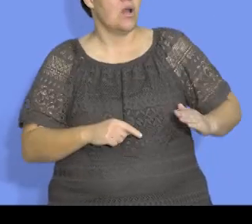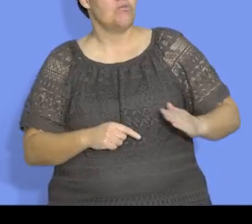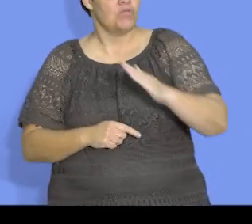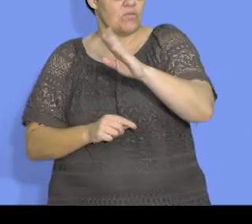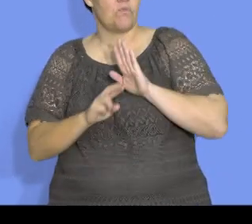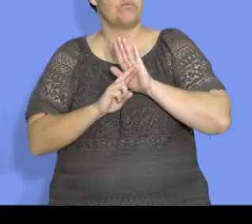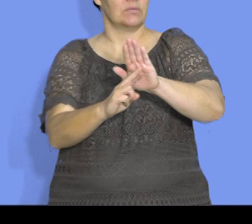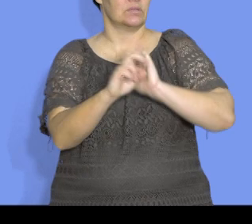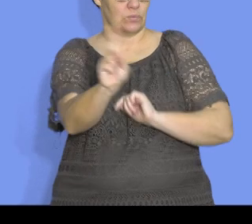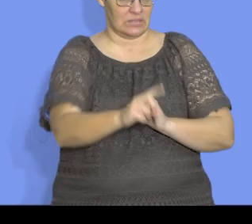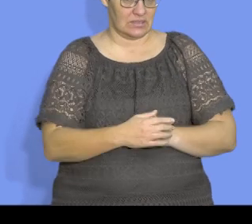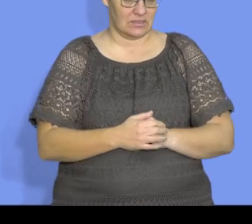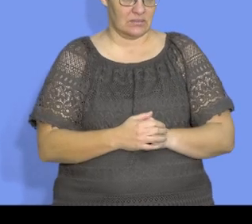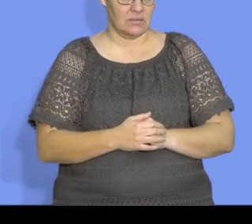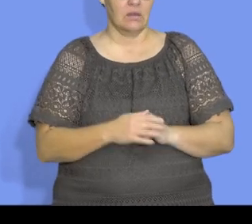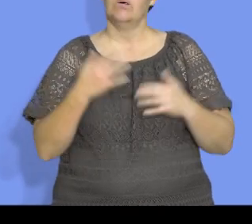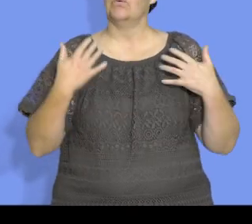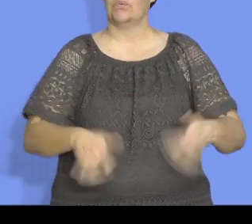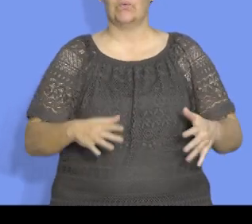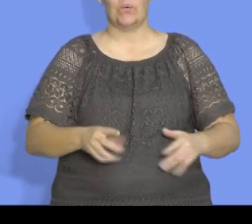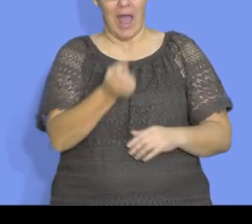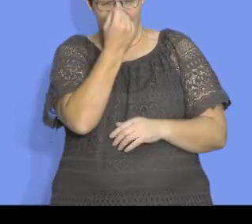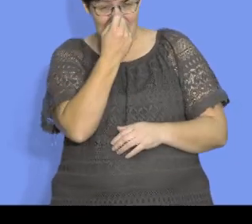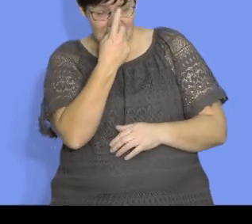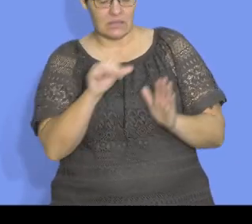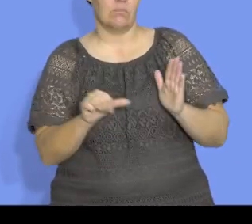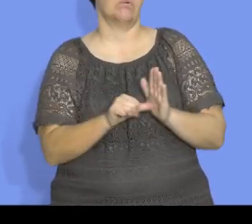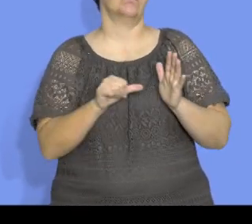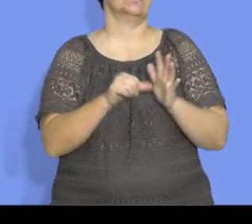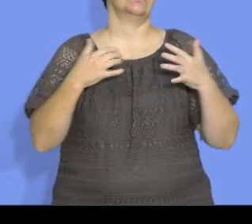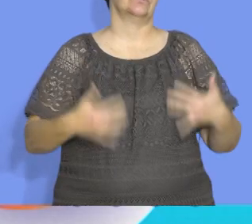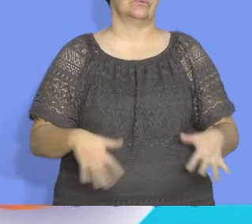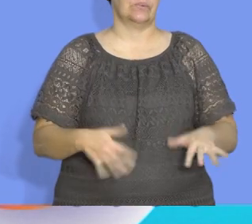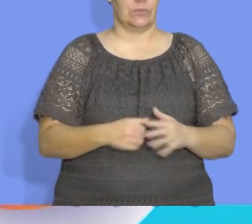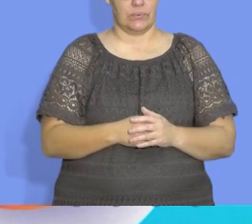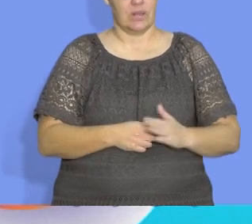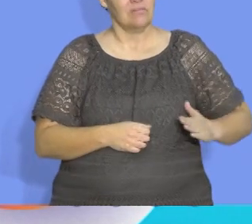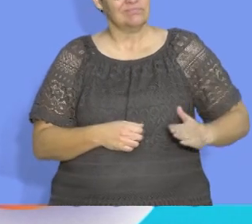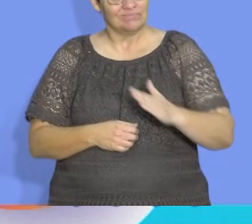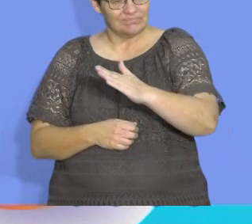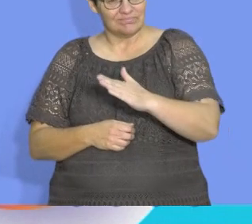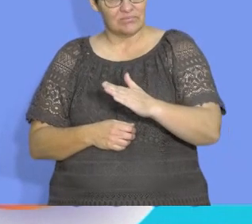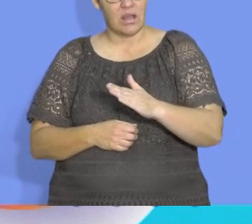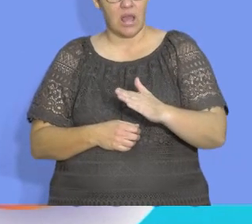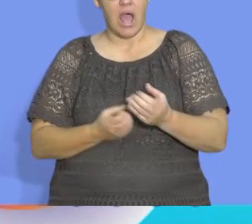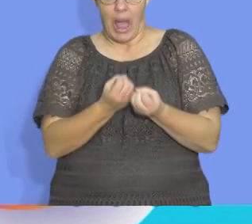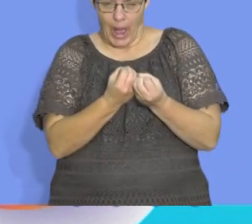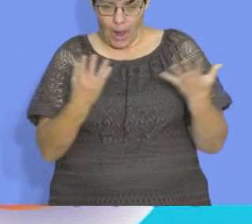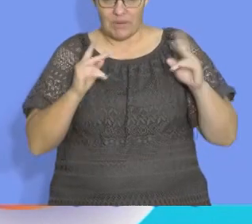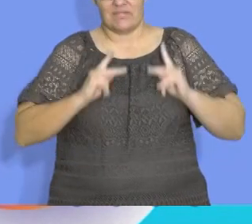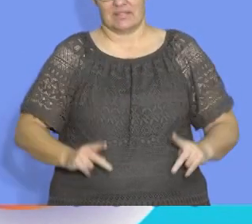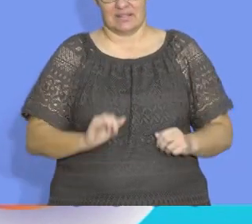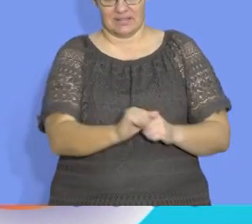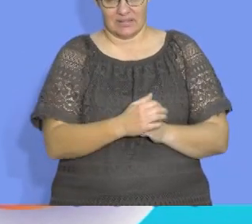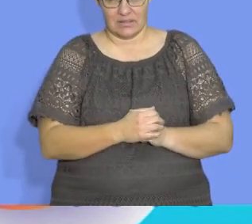the gradient represent. It's very important that you understand that. The gradient represents a physical